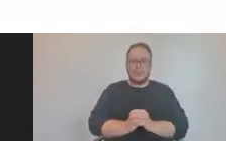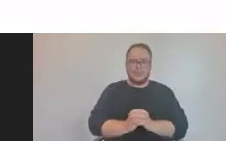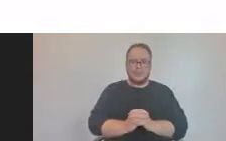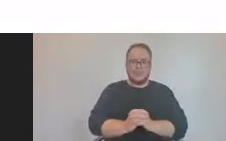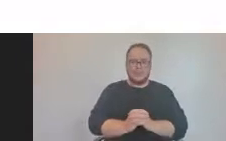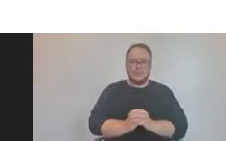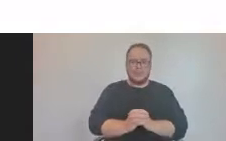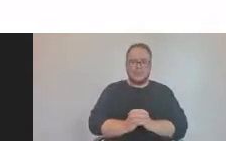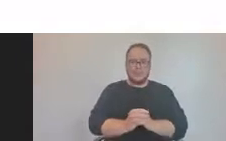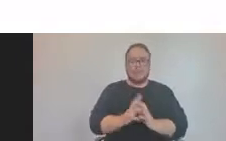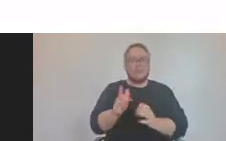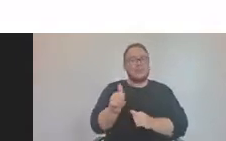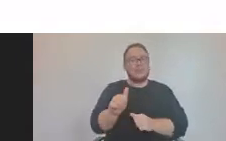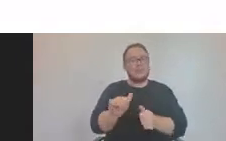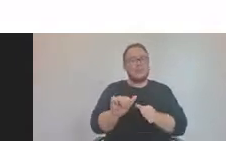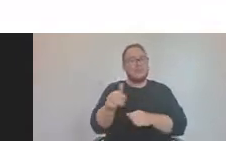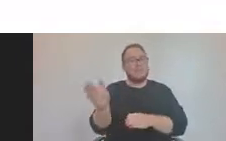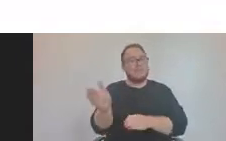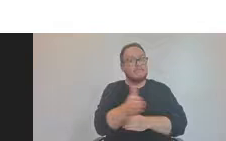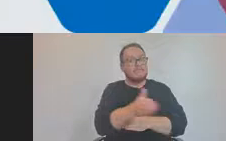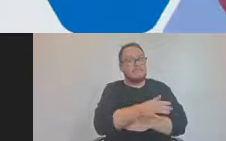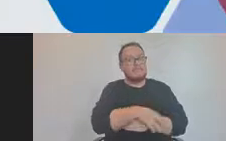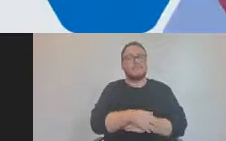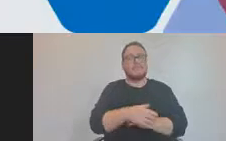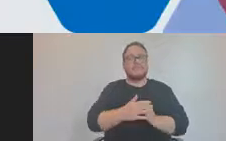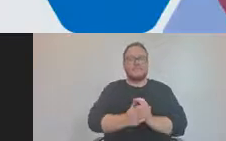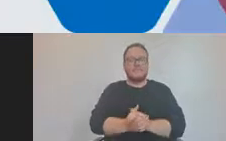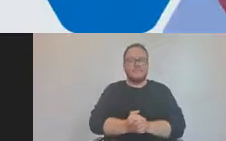Could I have the next slide, please?